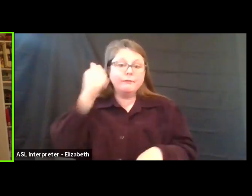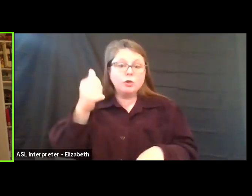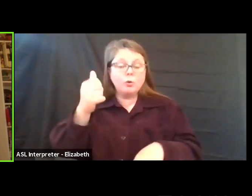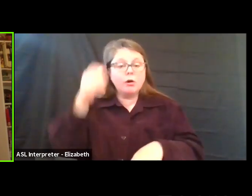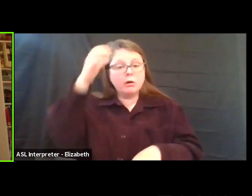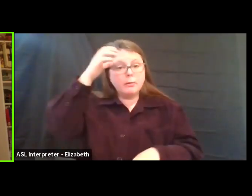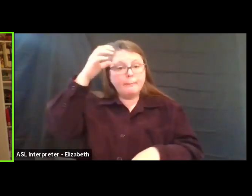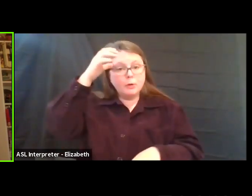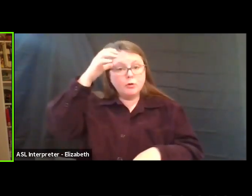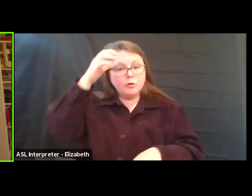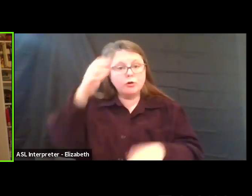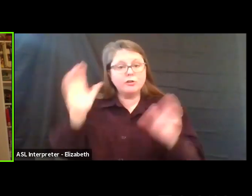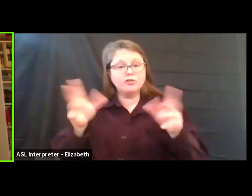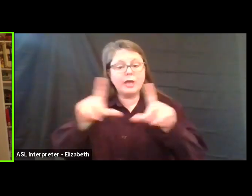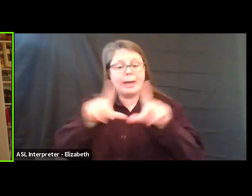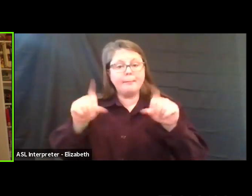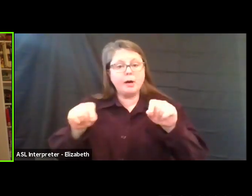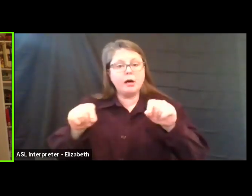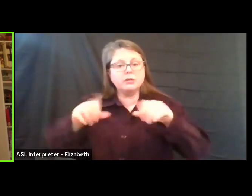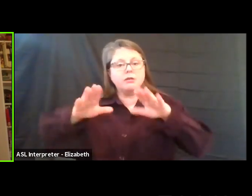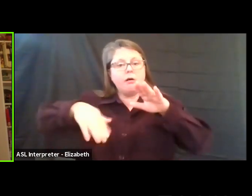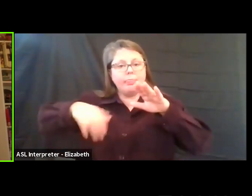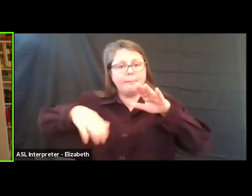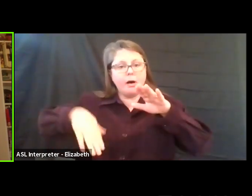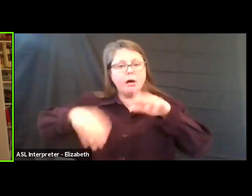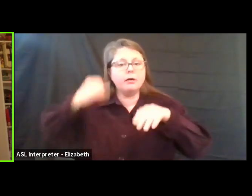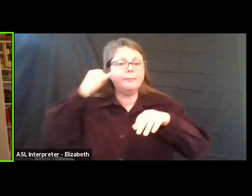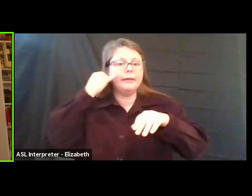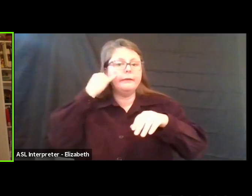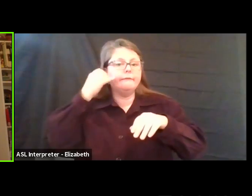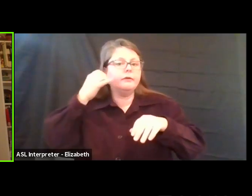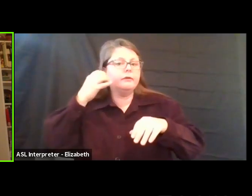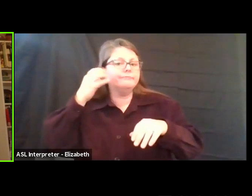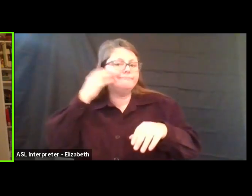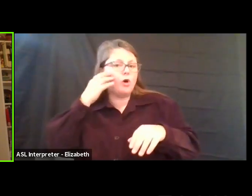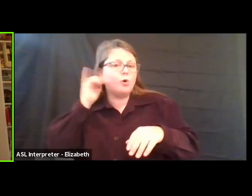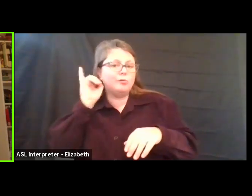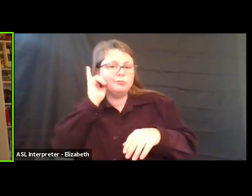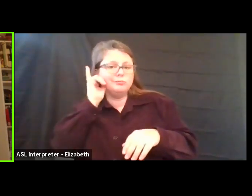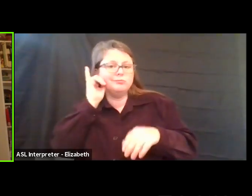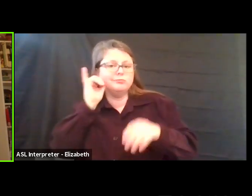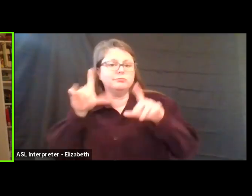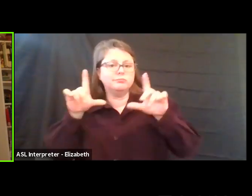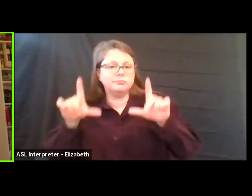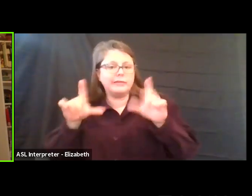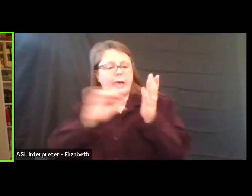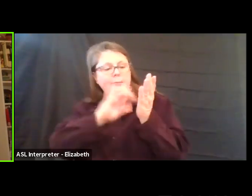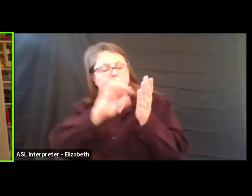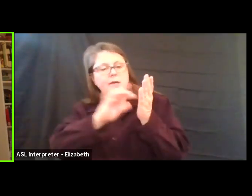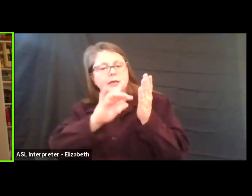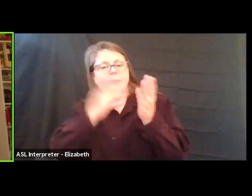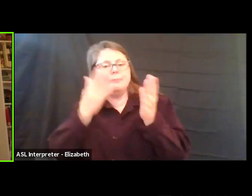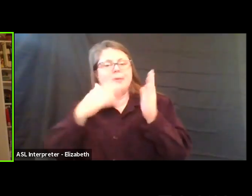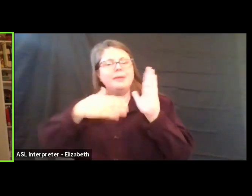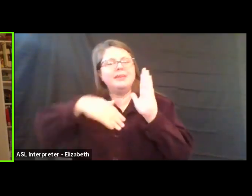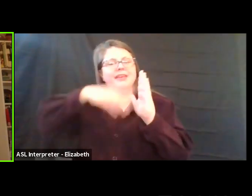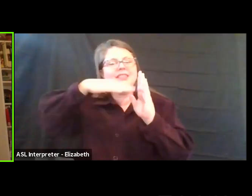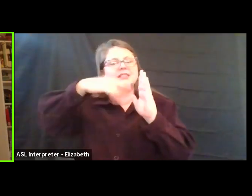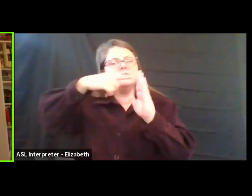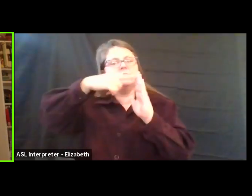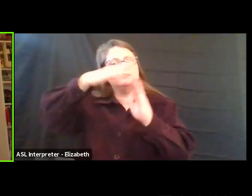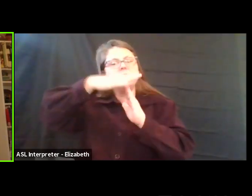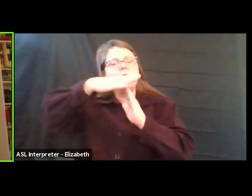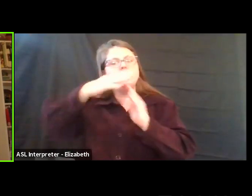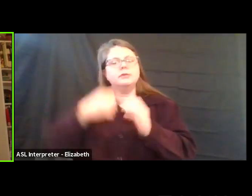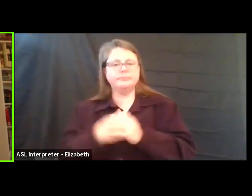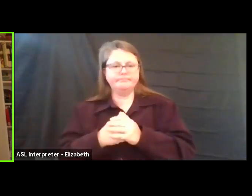bottom of your screen. If you are on a tablet, phone, or other device, it may be at the top. Just click on the box and type in your question.